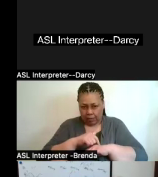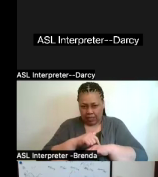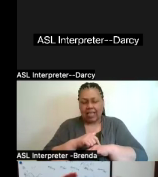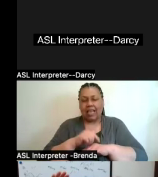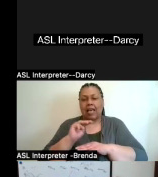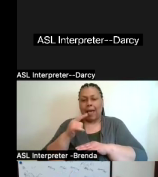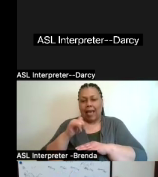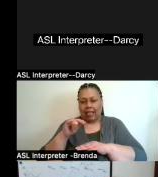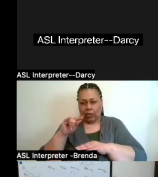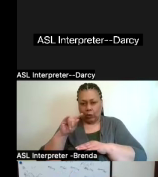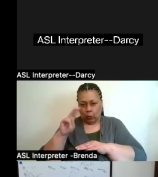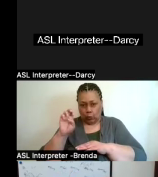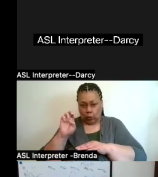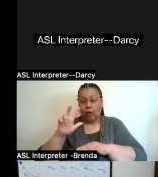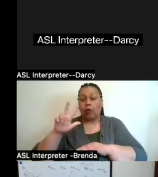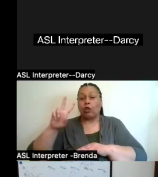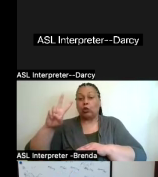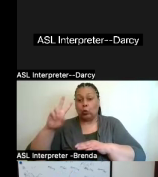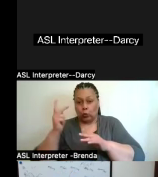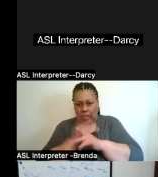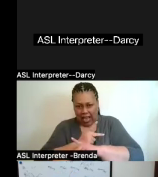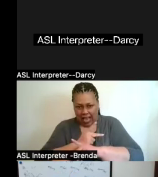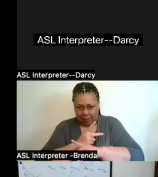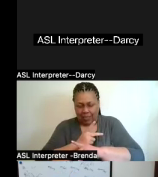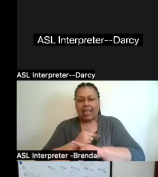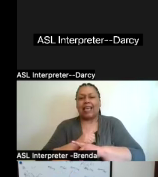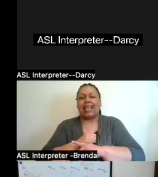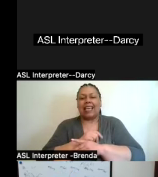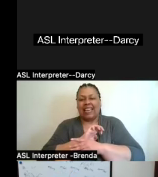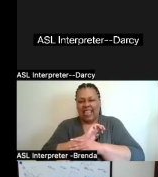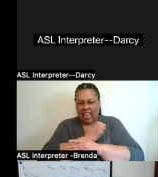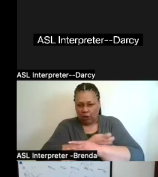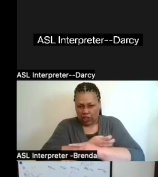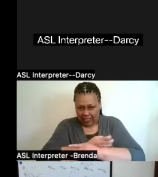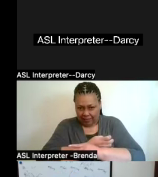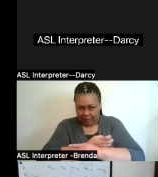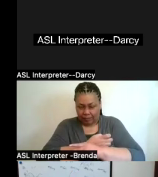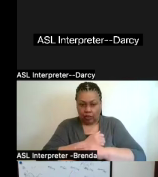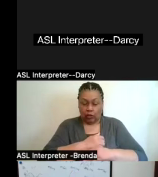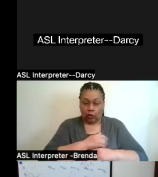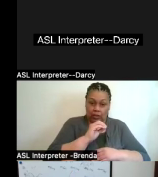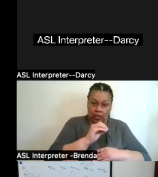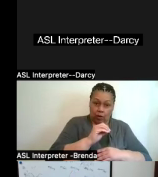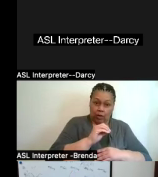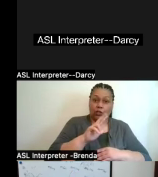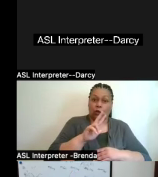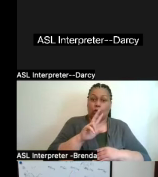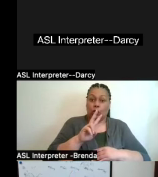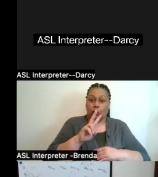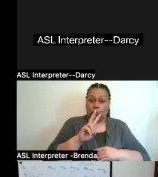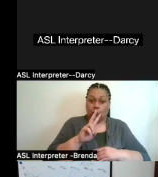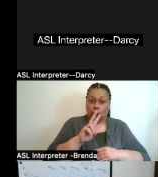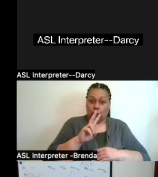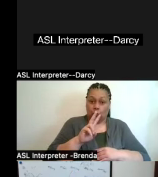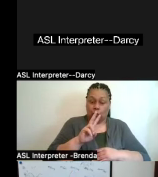each increase in magnitude unit. So a magnitude 0 is 32 times more energetic than a magnitude